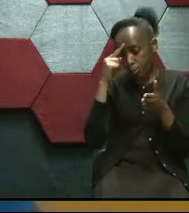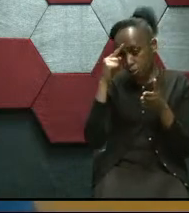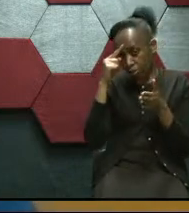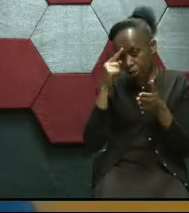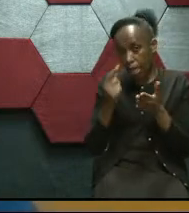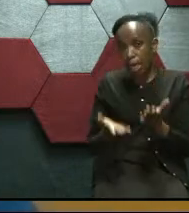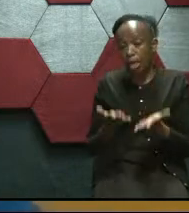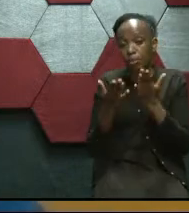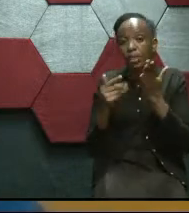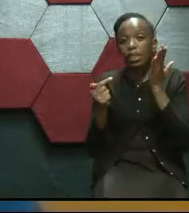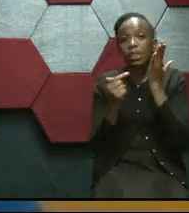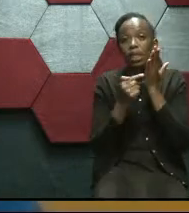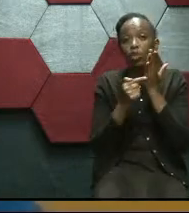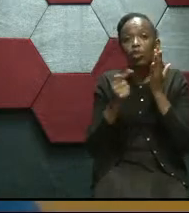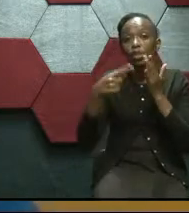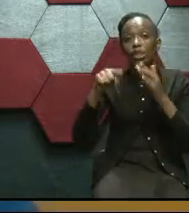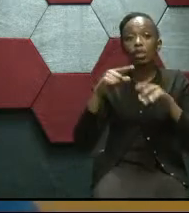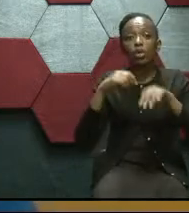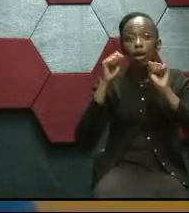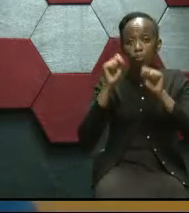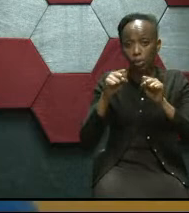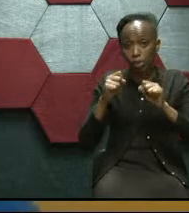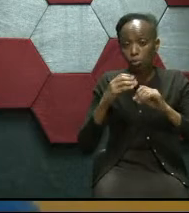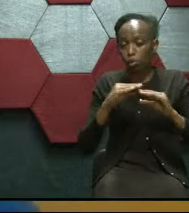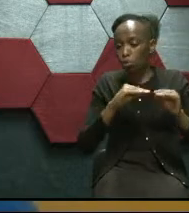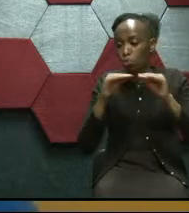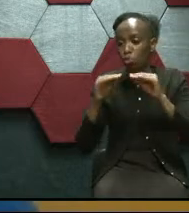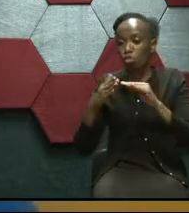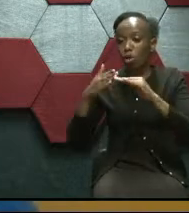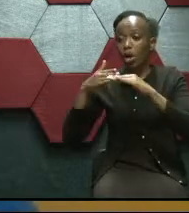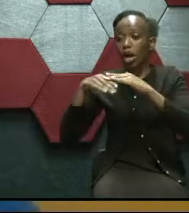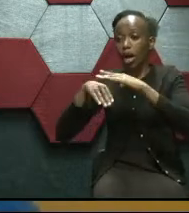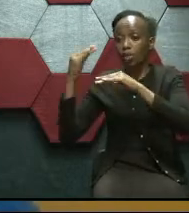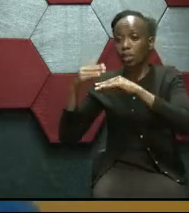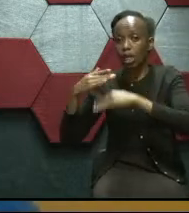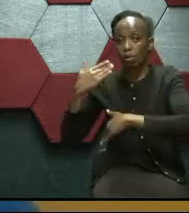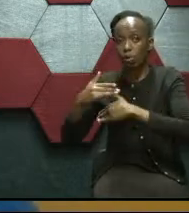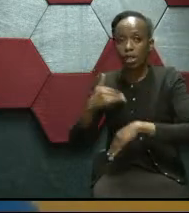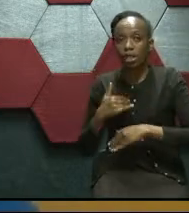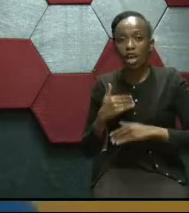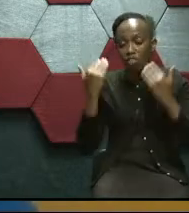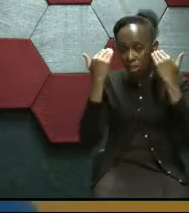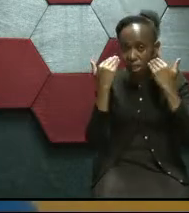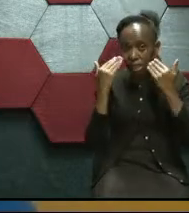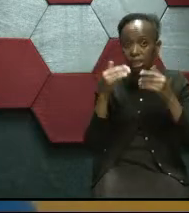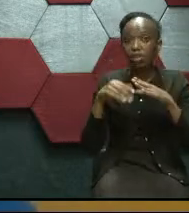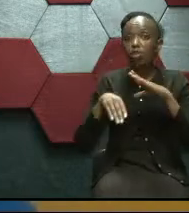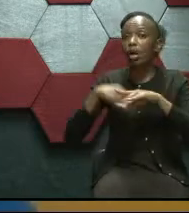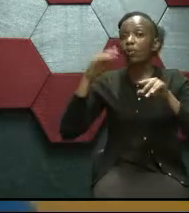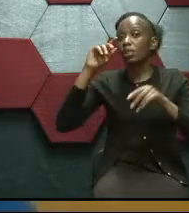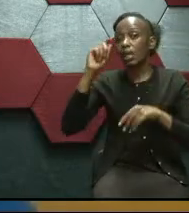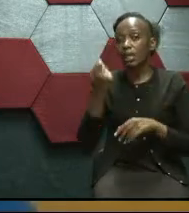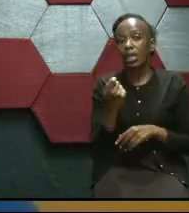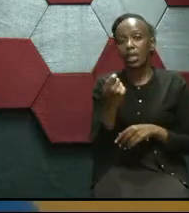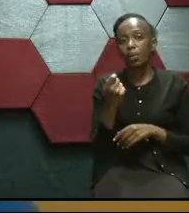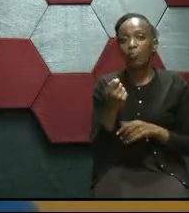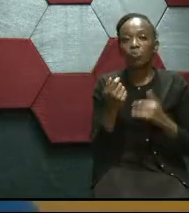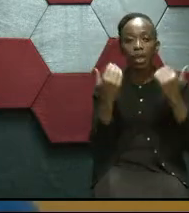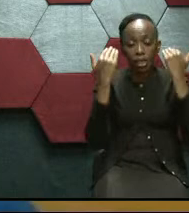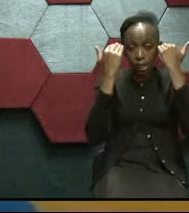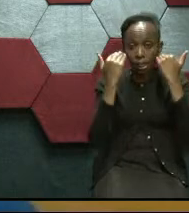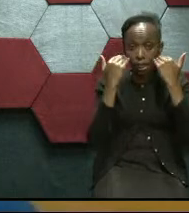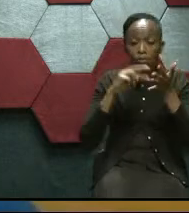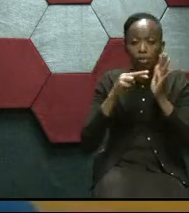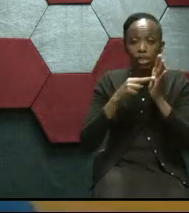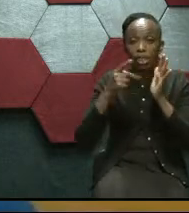in technology, we are able to cross borders, and I'll have judges that are from outside Kenya judging our projects.